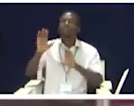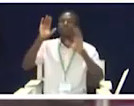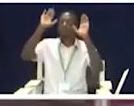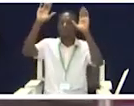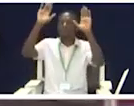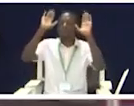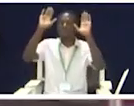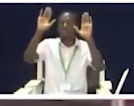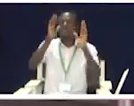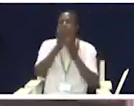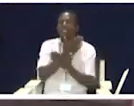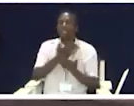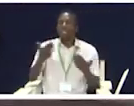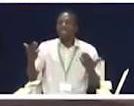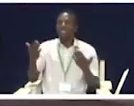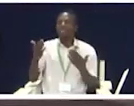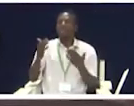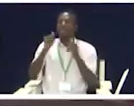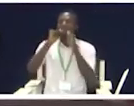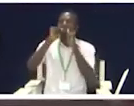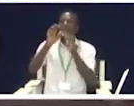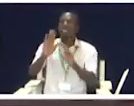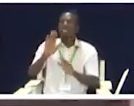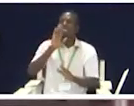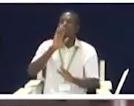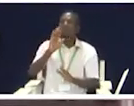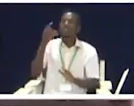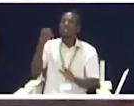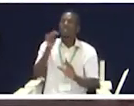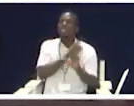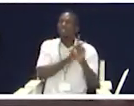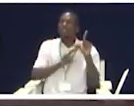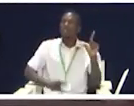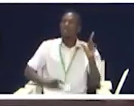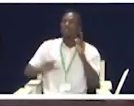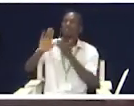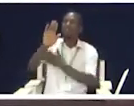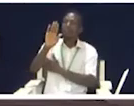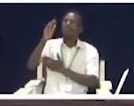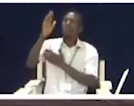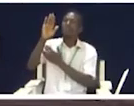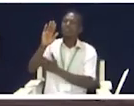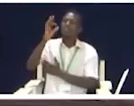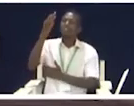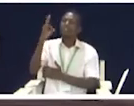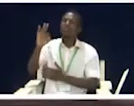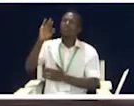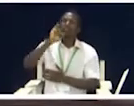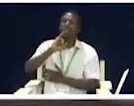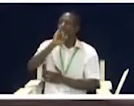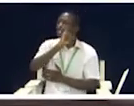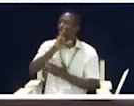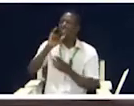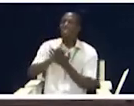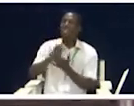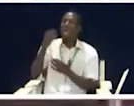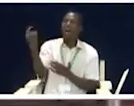verse 18. Blessed be the Lord God, the God of Israel, who only does wondrous things.